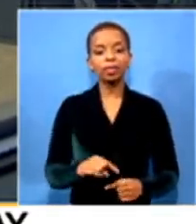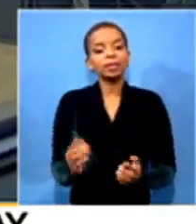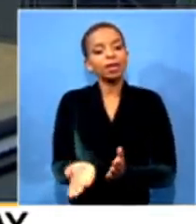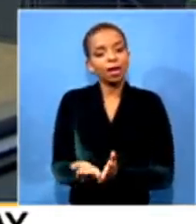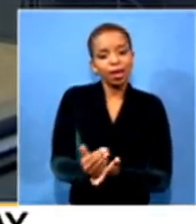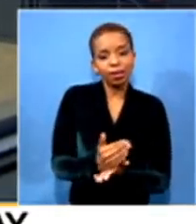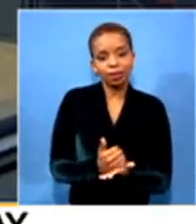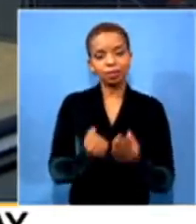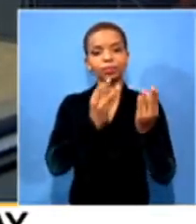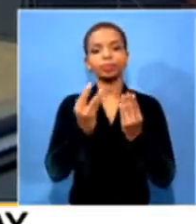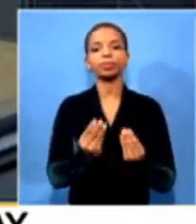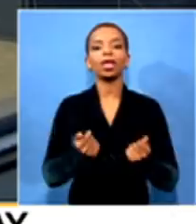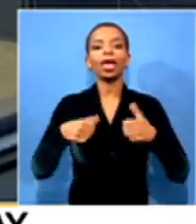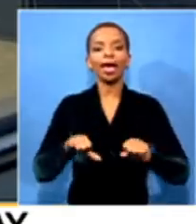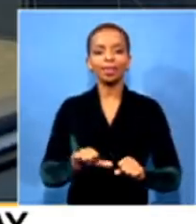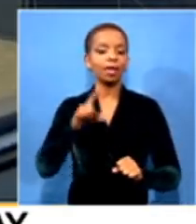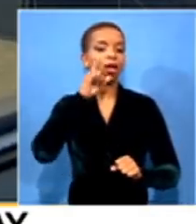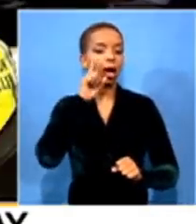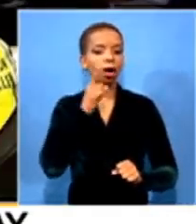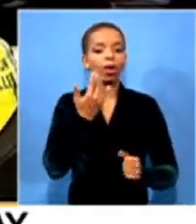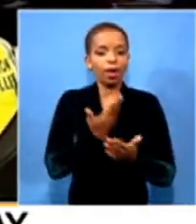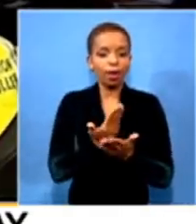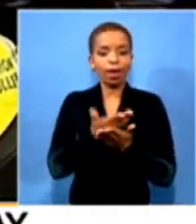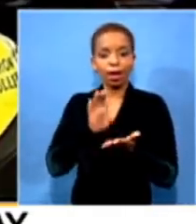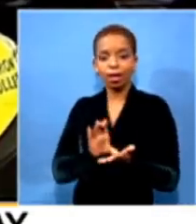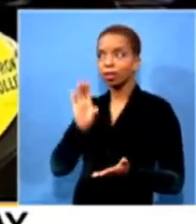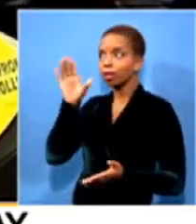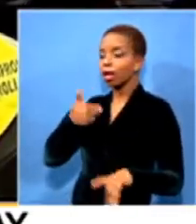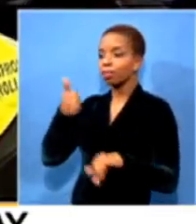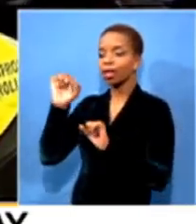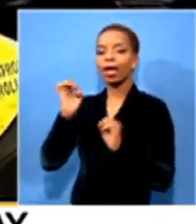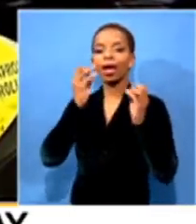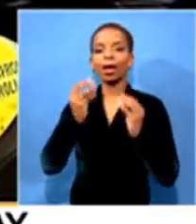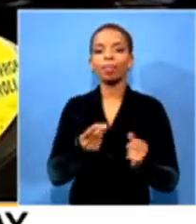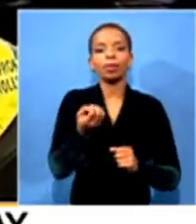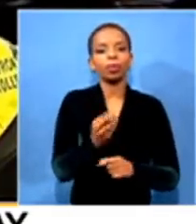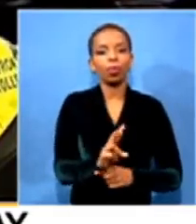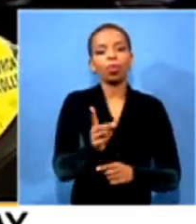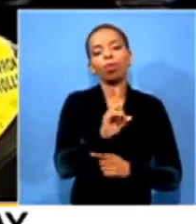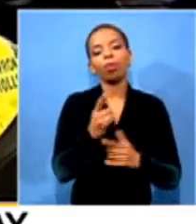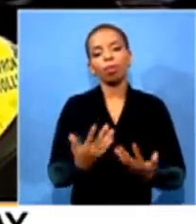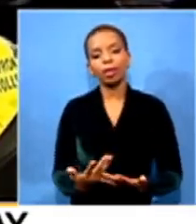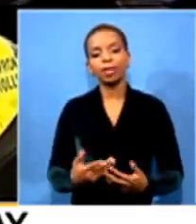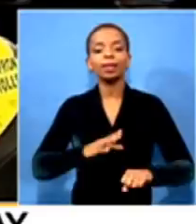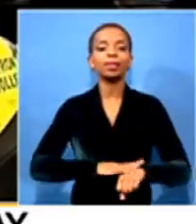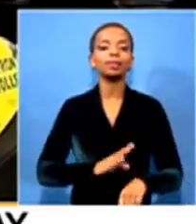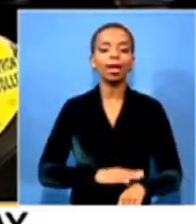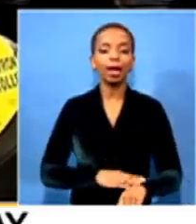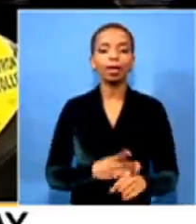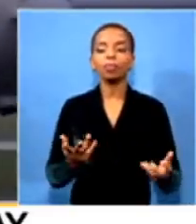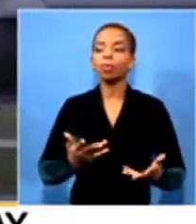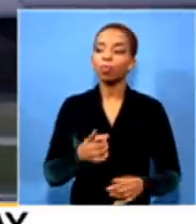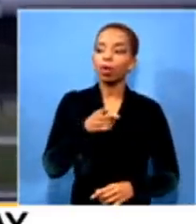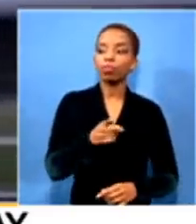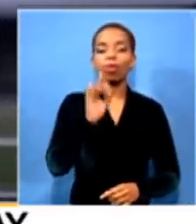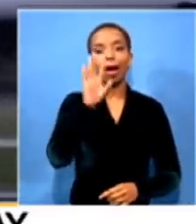out whether you are likely to be able to pay them back on the basis of your operating model at the time, at the point in time when you're actually